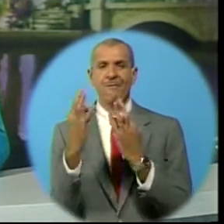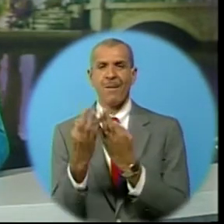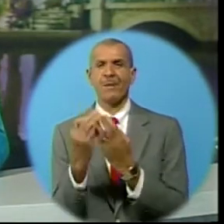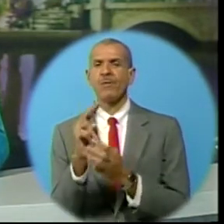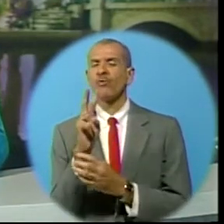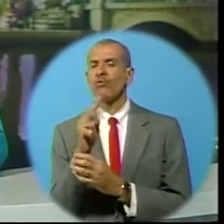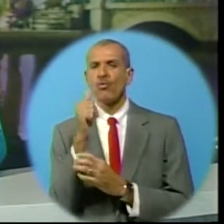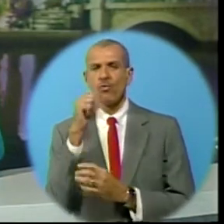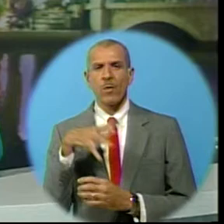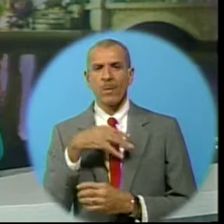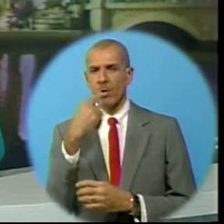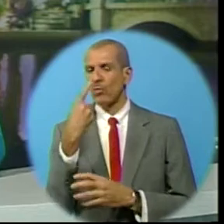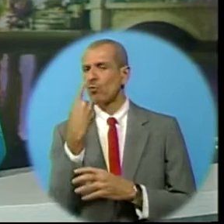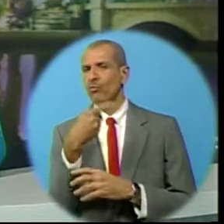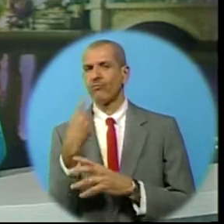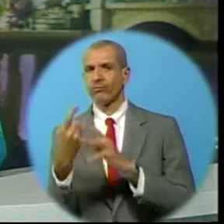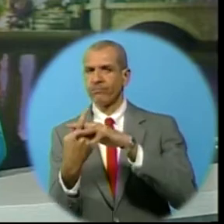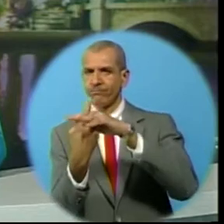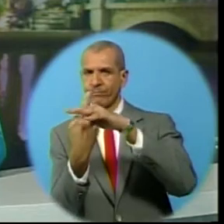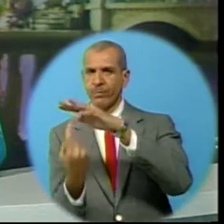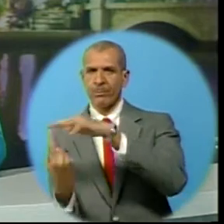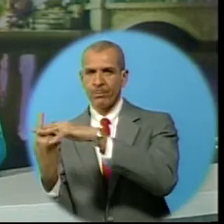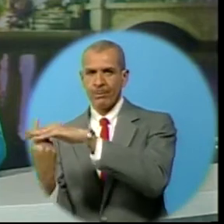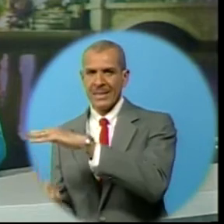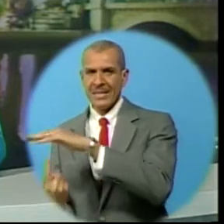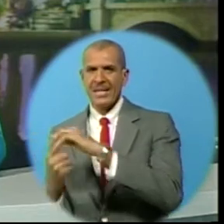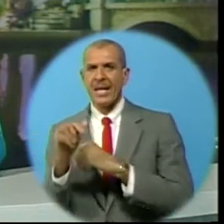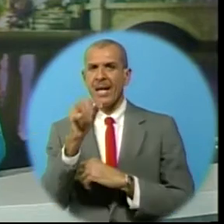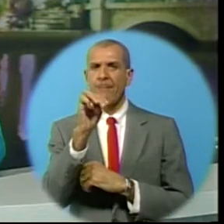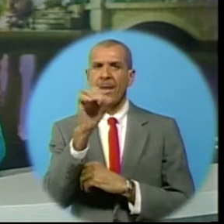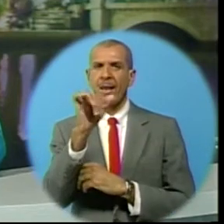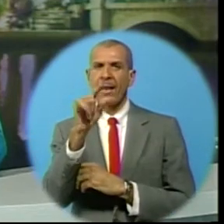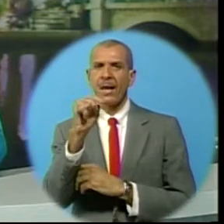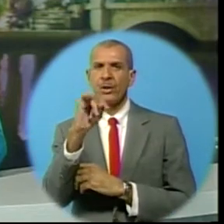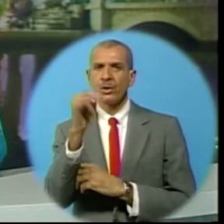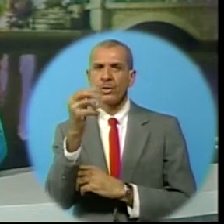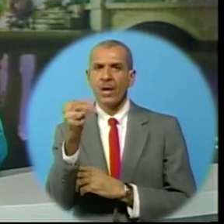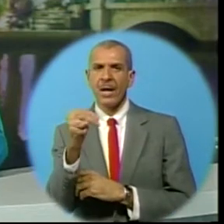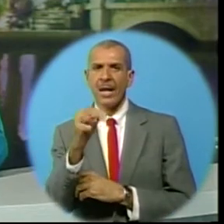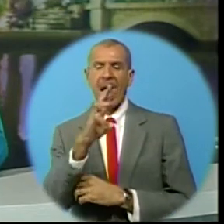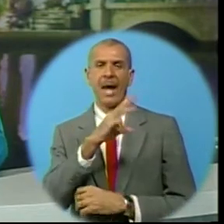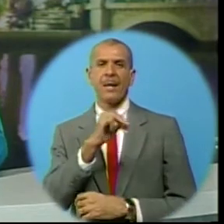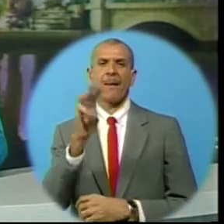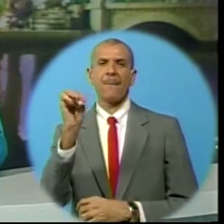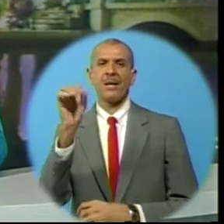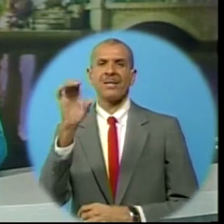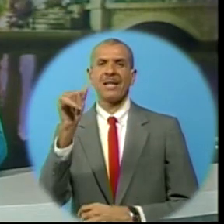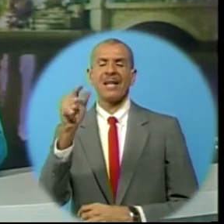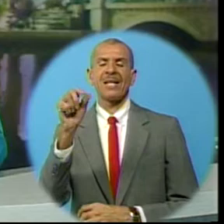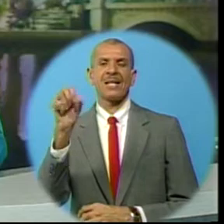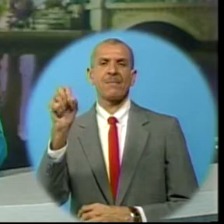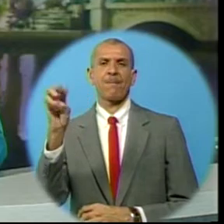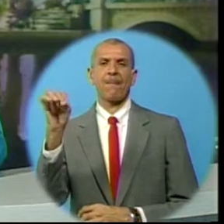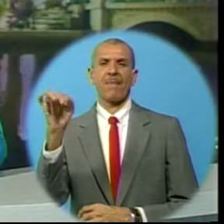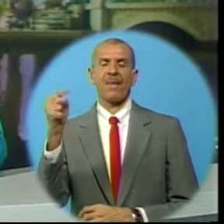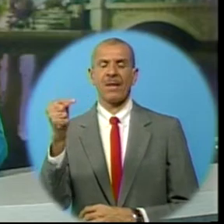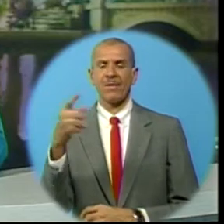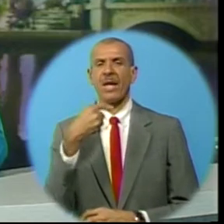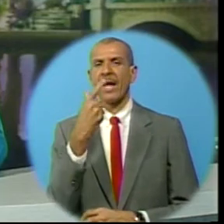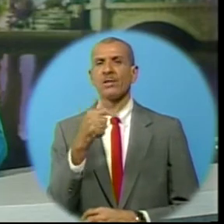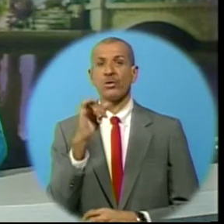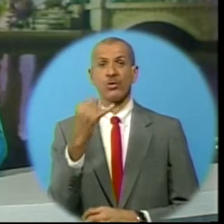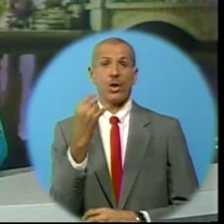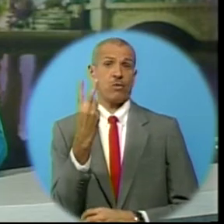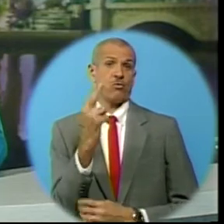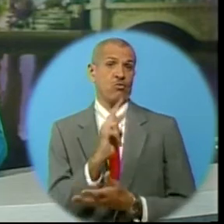missing women. The search continues for Emilia John and Marcel Smith. It's almost 2 weeks since John was reported missing.